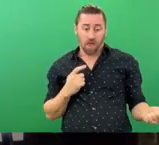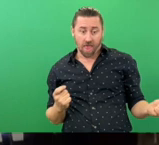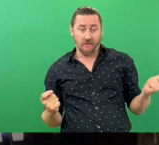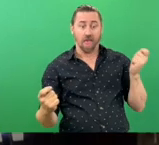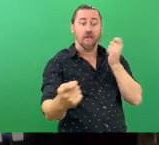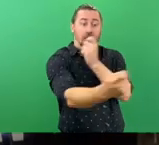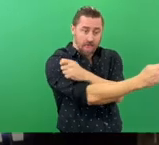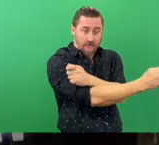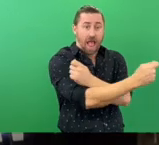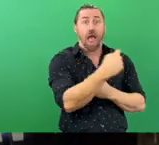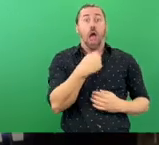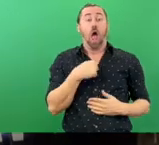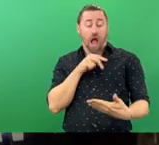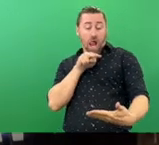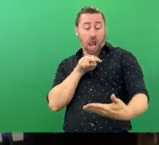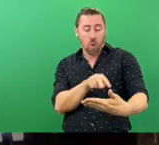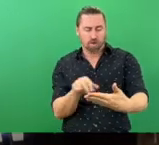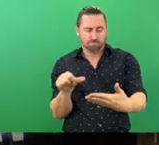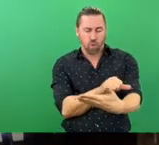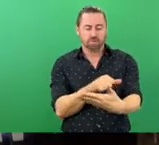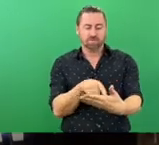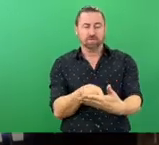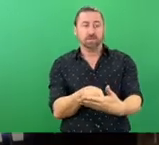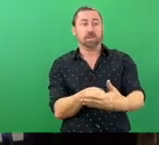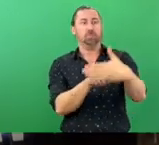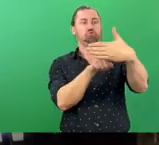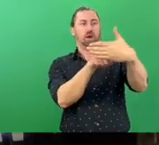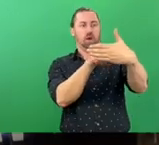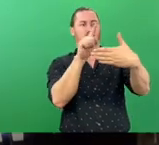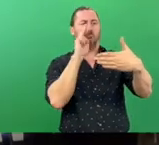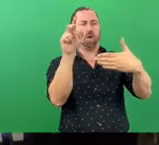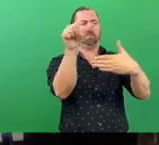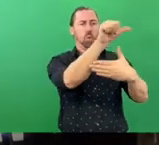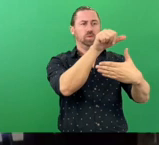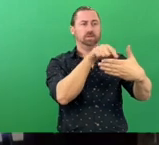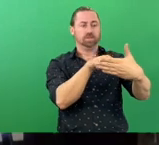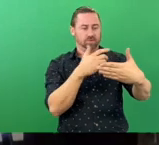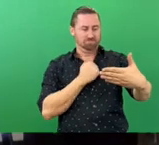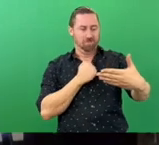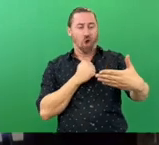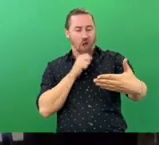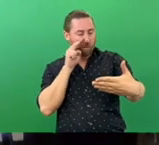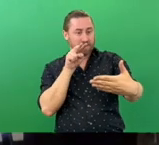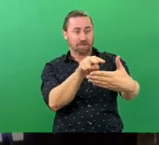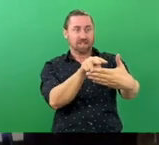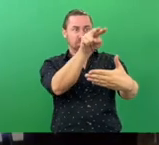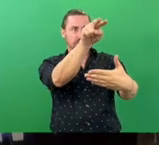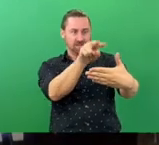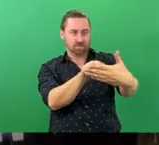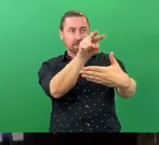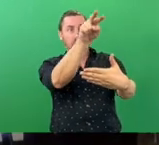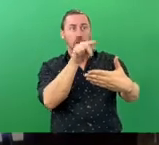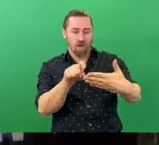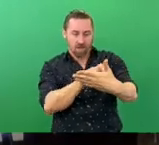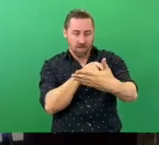around towards the mirror or towards the camera, now, from my point of view, reading it, it appears